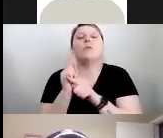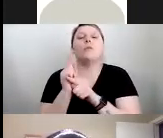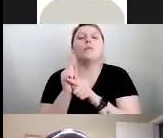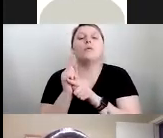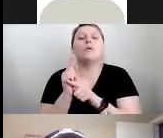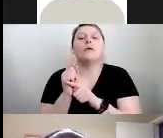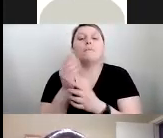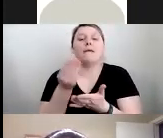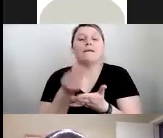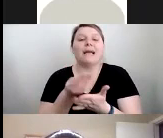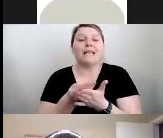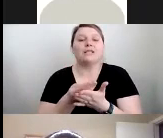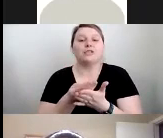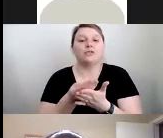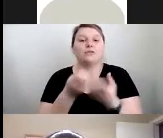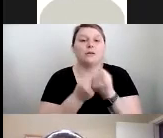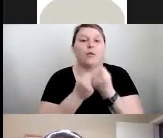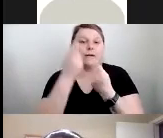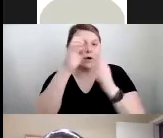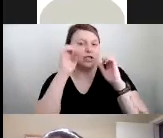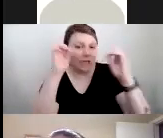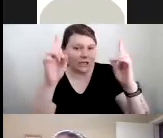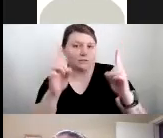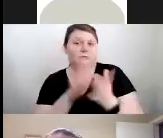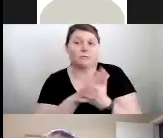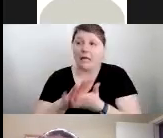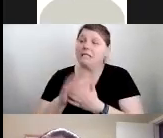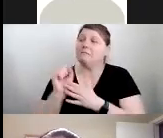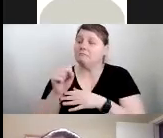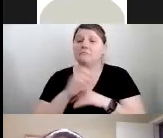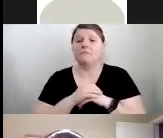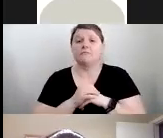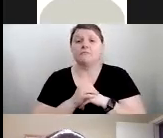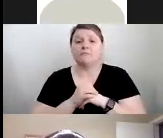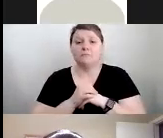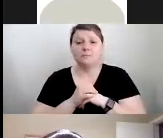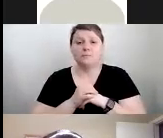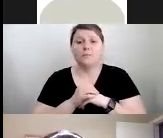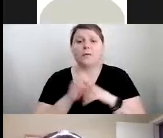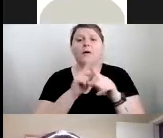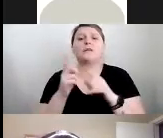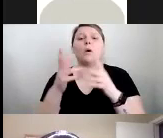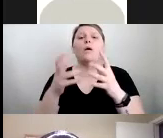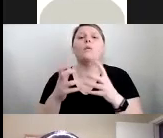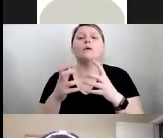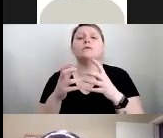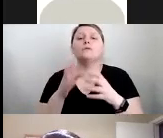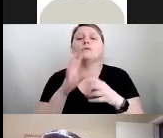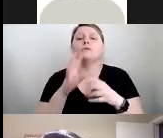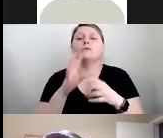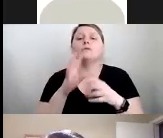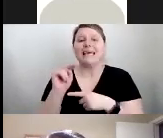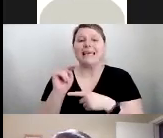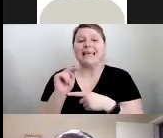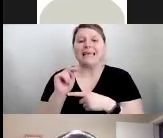financial support for his education, which is really nice. For sure. That's a really. I would like to put a plug in for InMed while you talk about